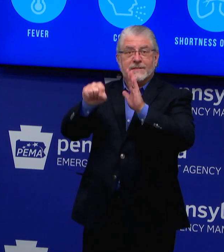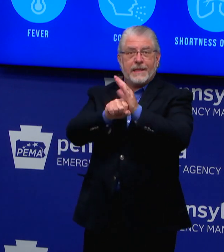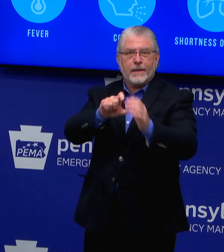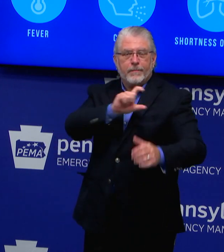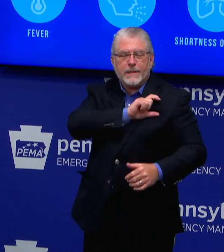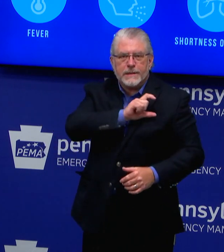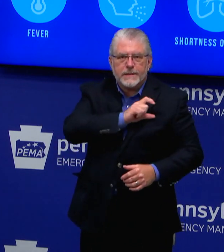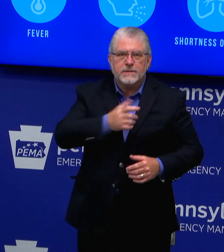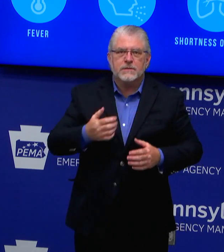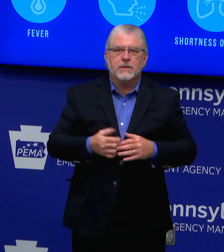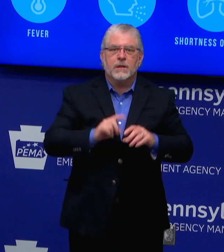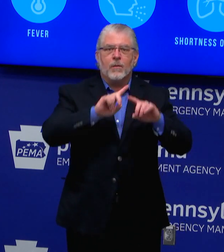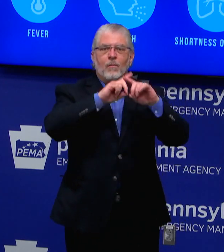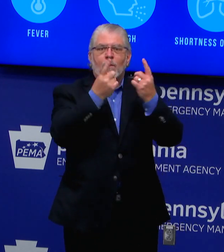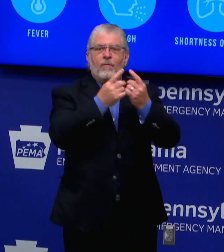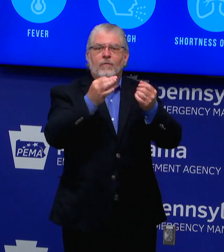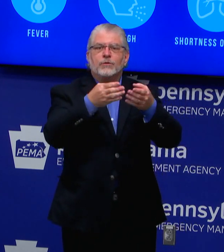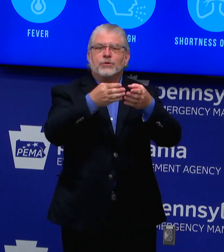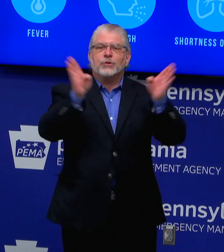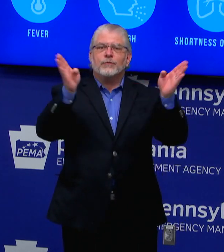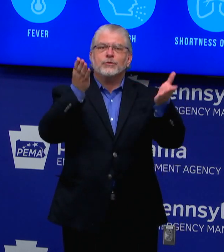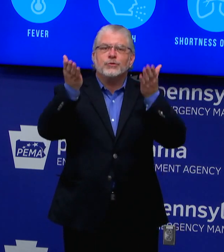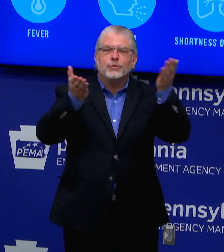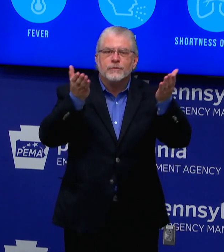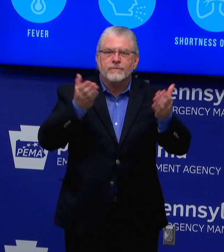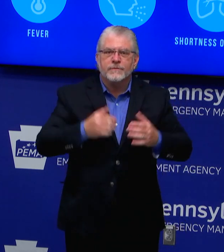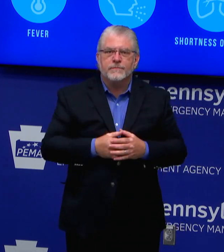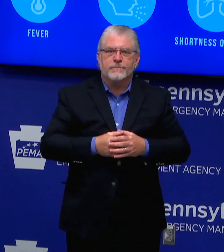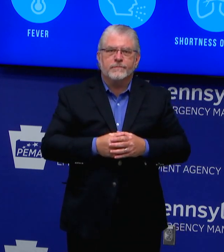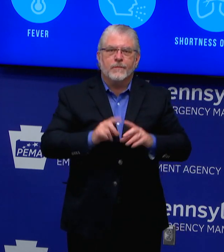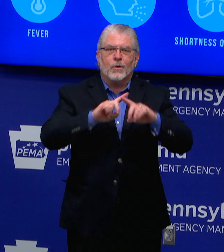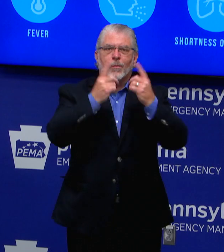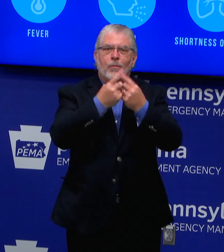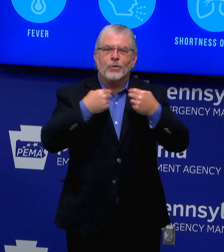Services, Department of Human Services, and Department of Community and